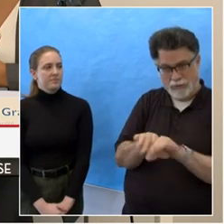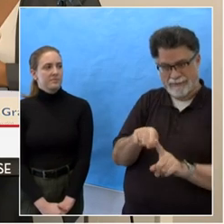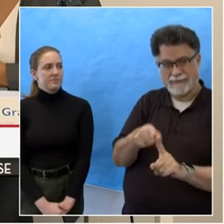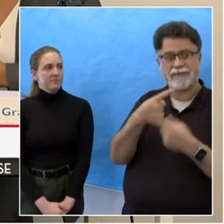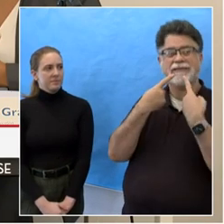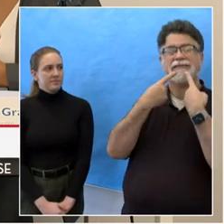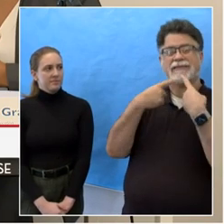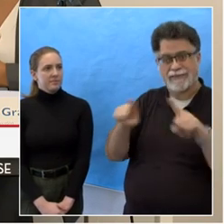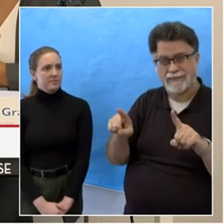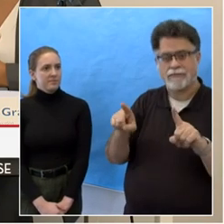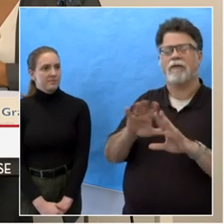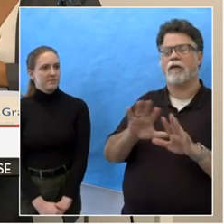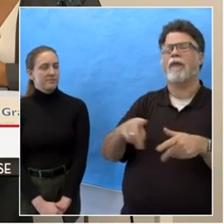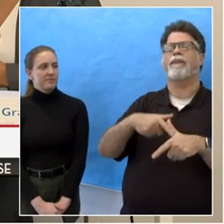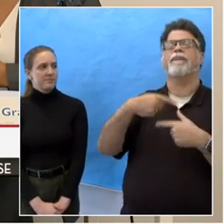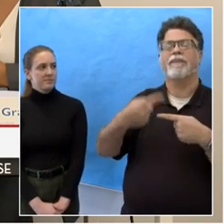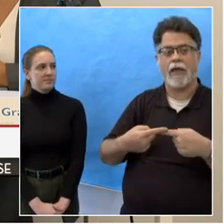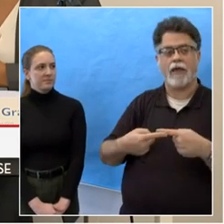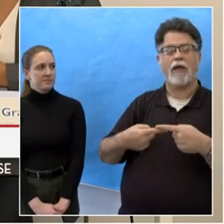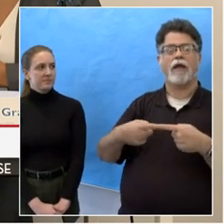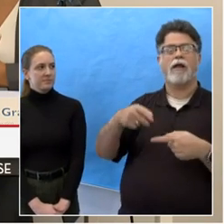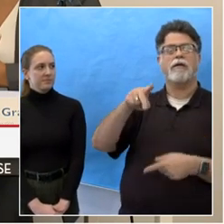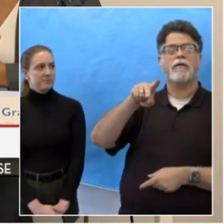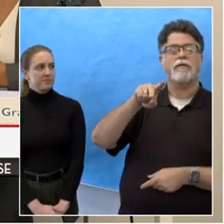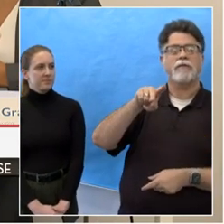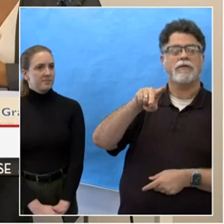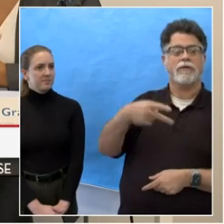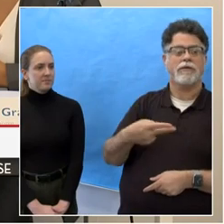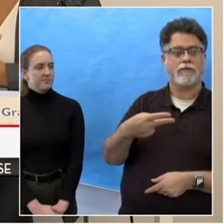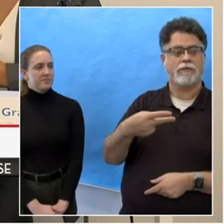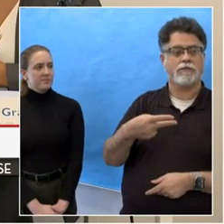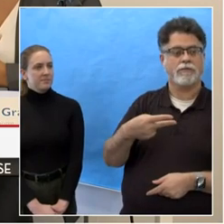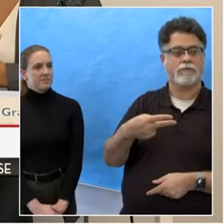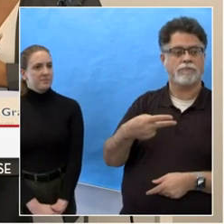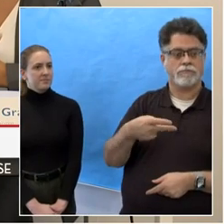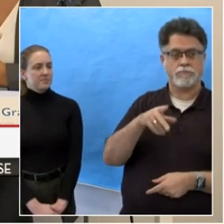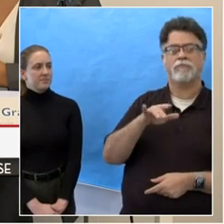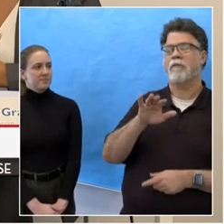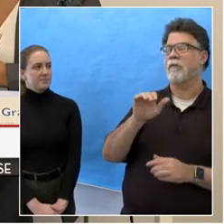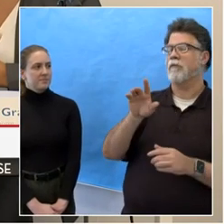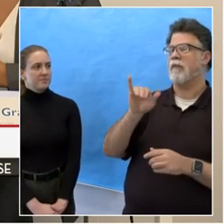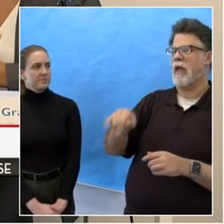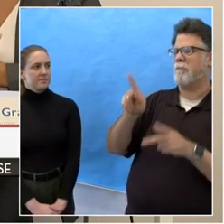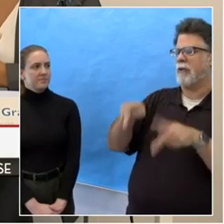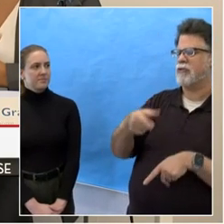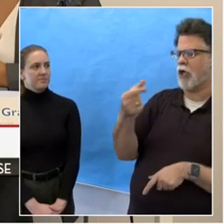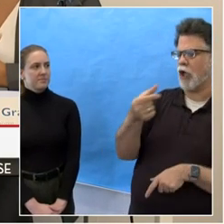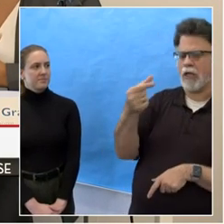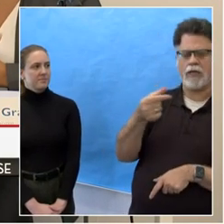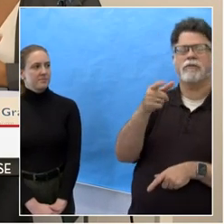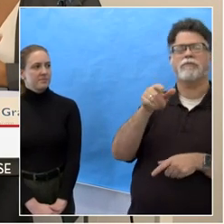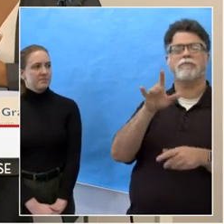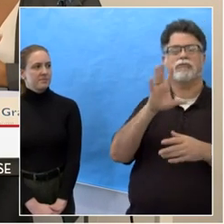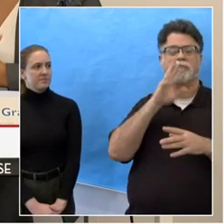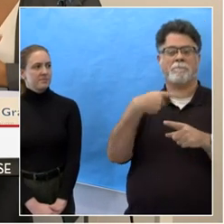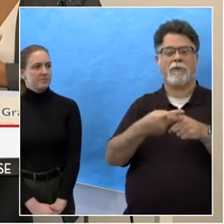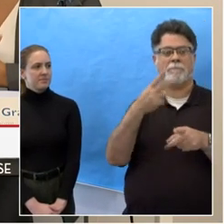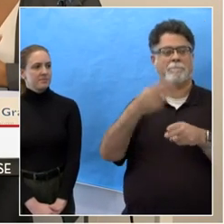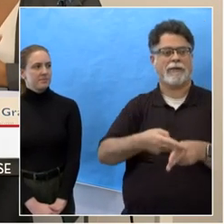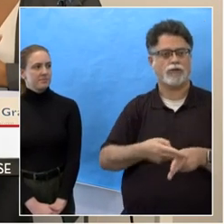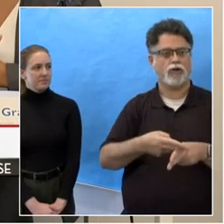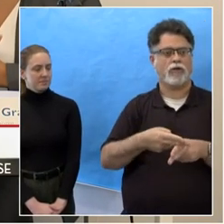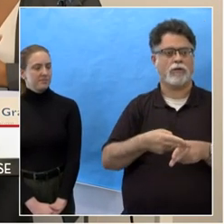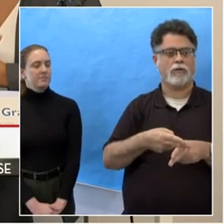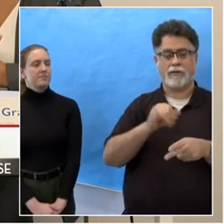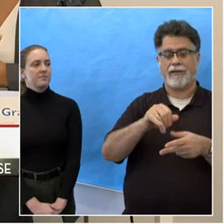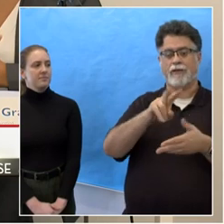about students seeing themselves and love for literacy. And for me, I think that shows up as students feeling